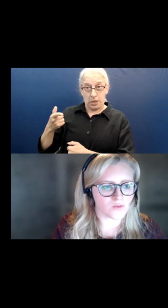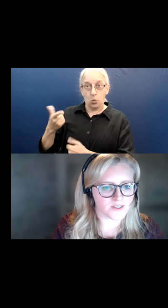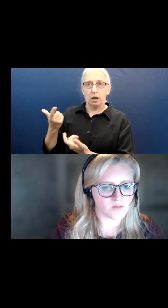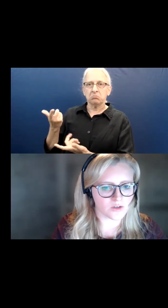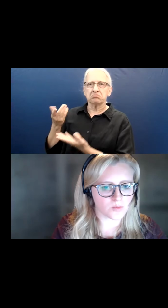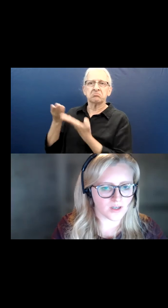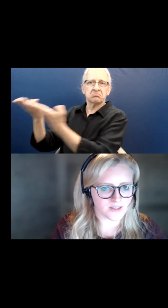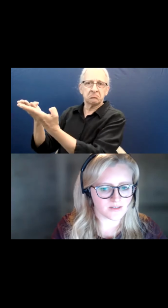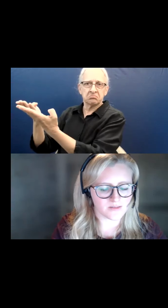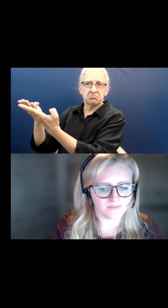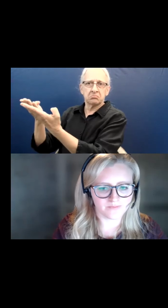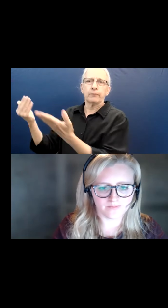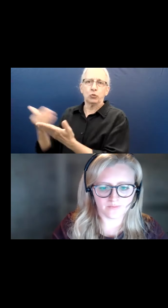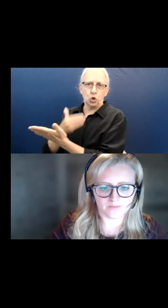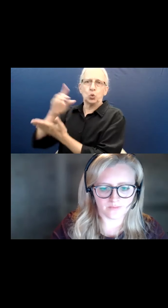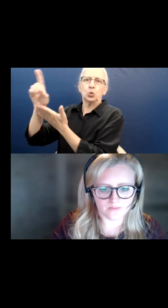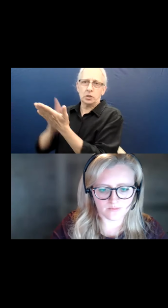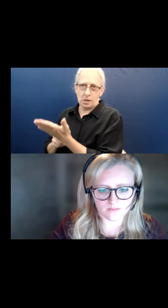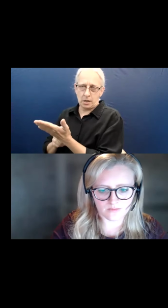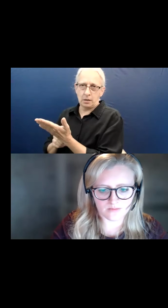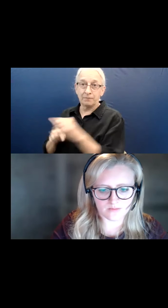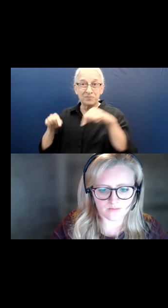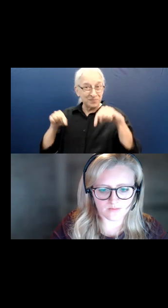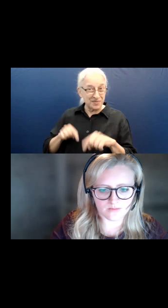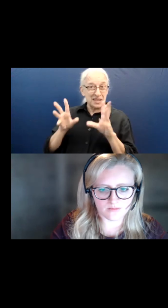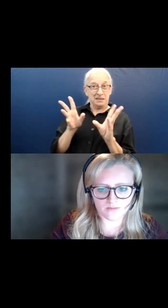of that resubmittal process.